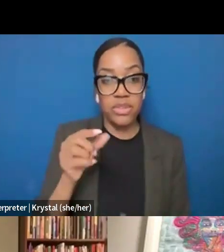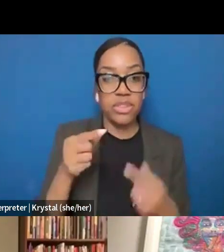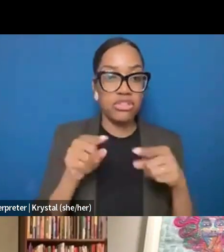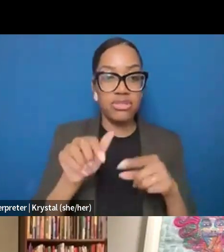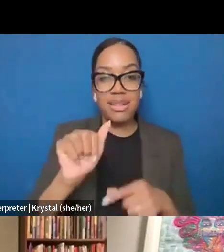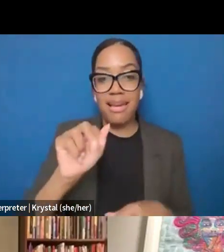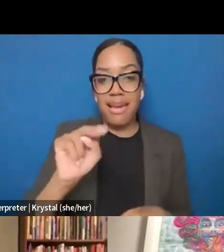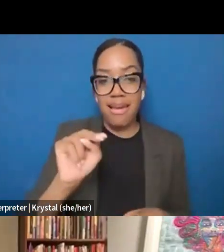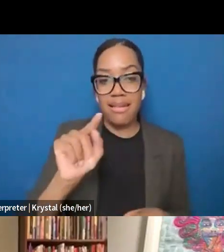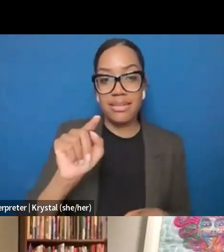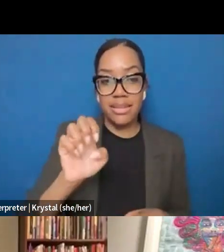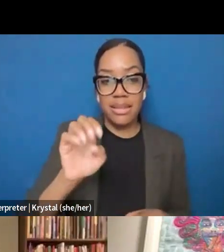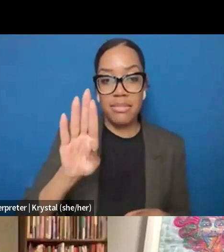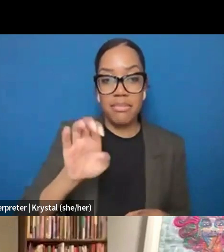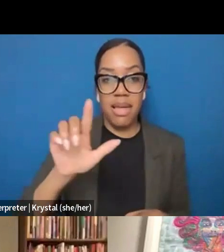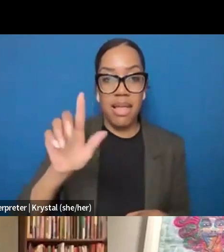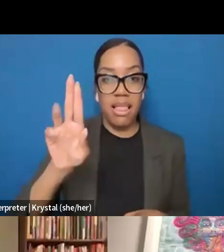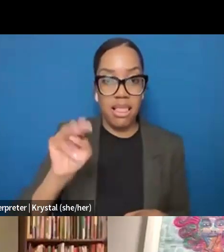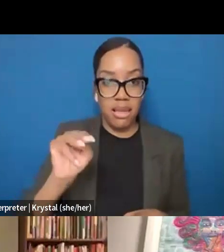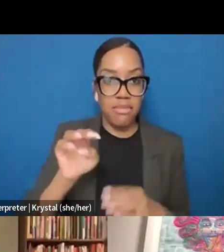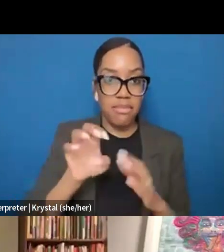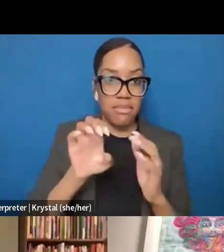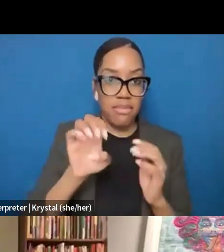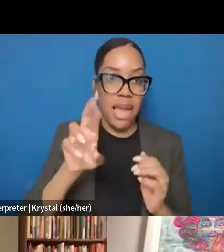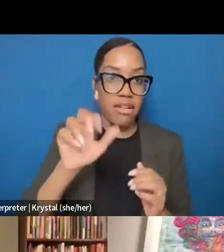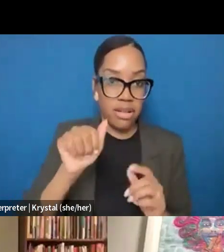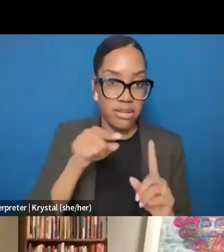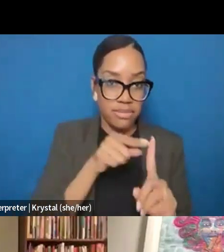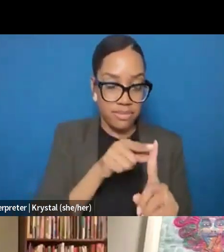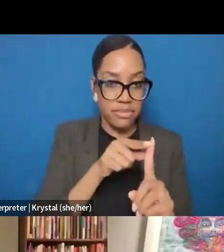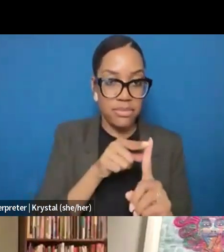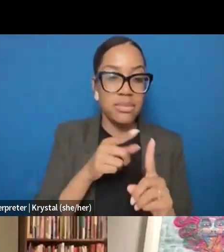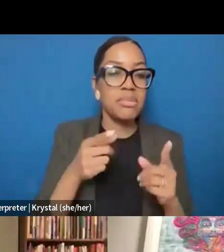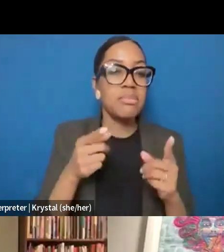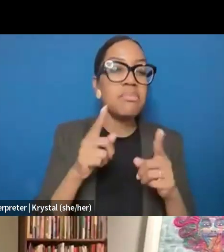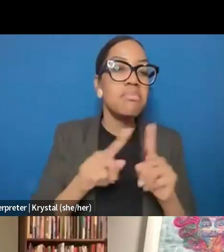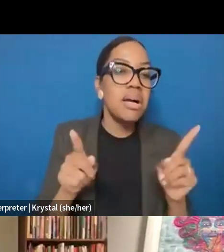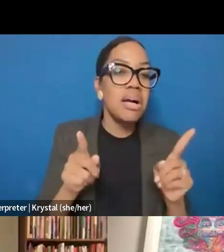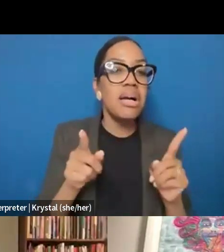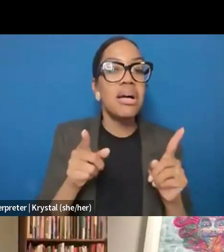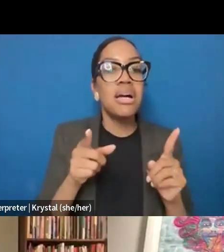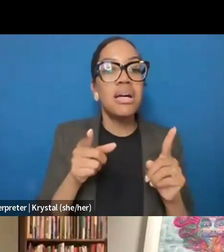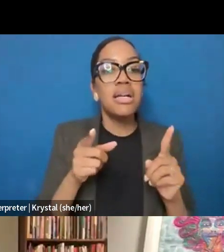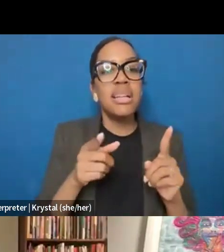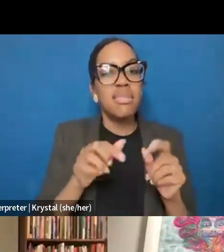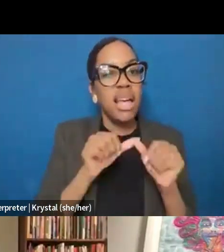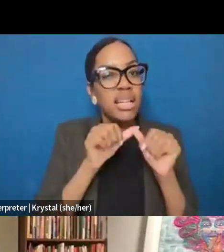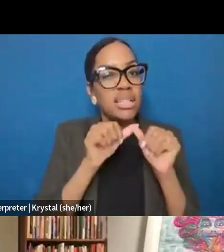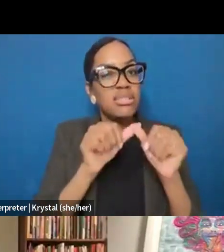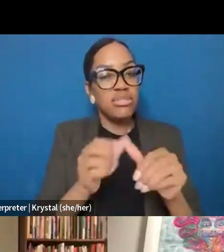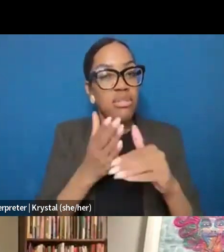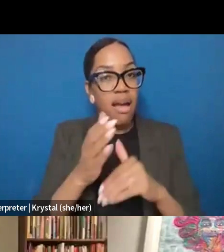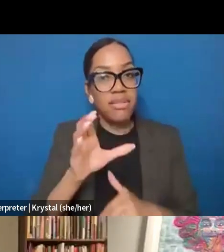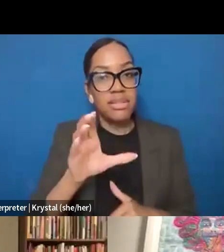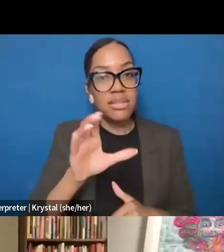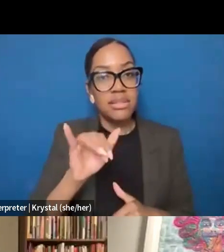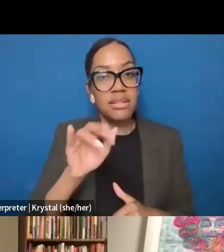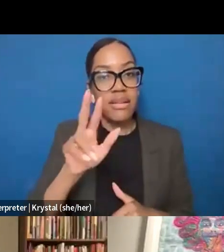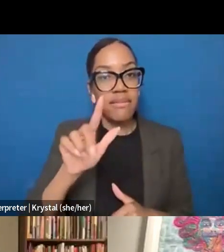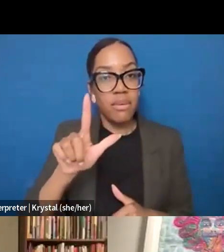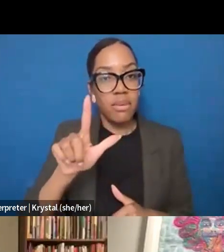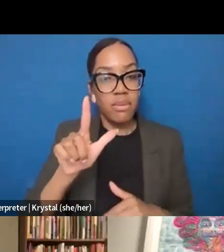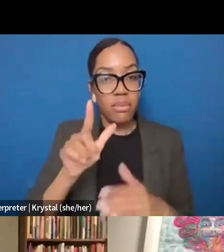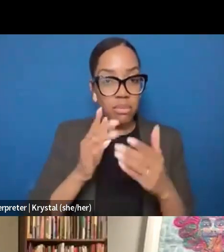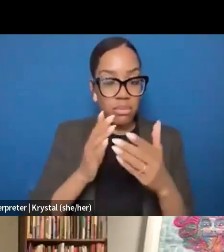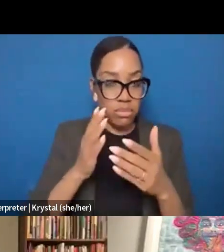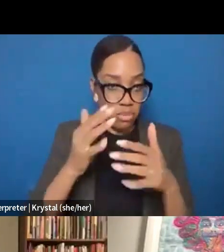organizations really proliferate after the Civil War, particularly during the period of Reconstruction in the late 19th century, as